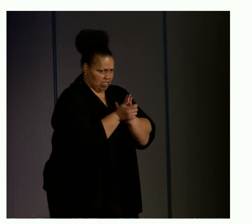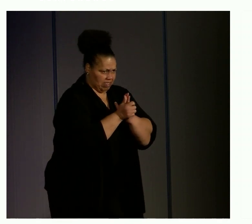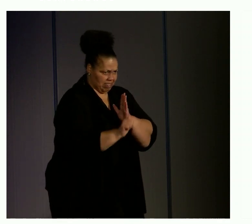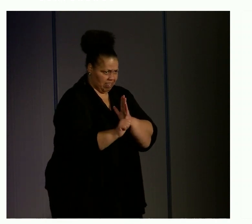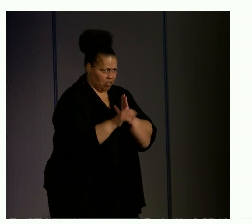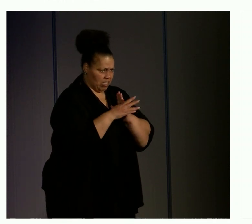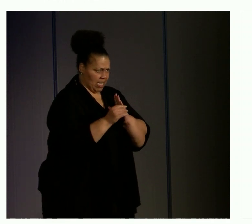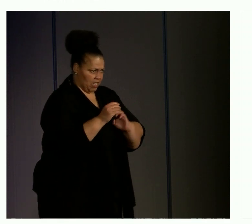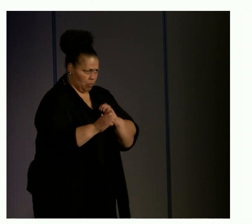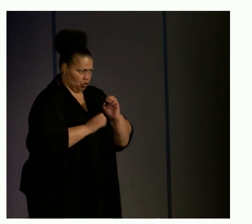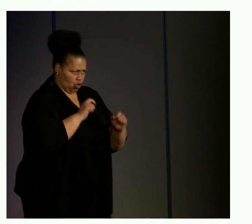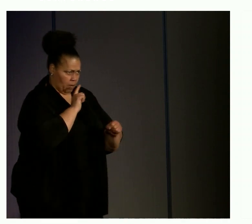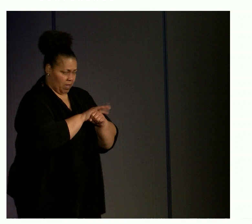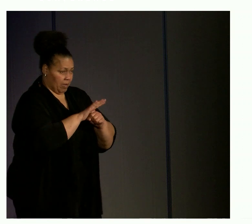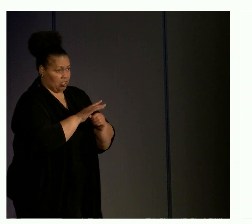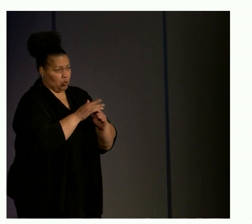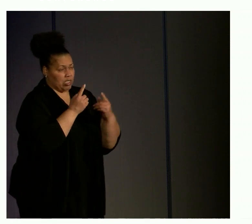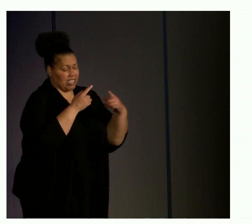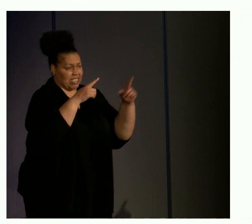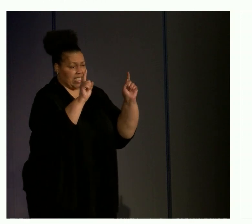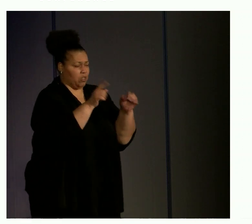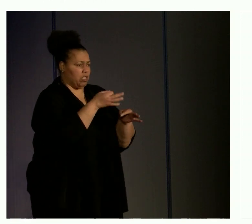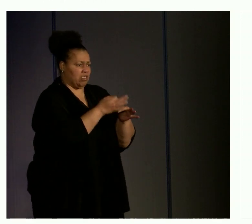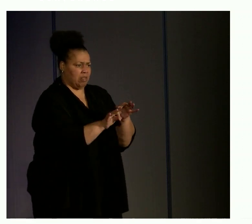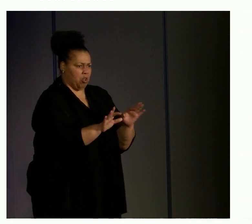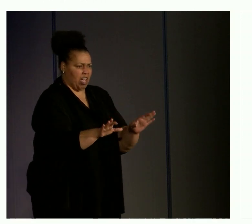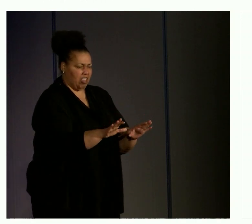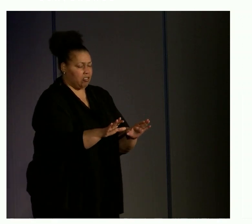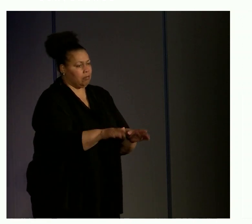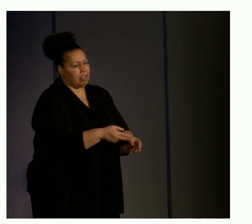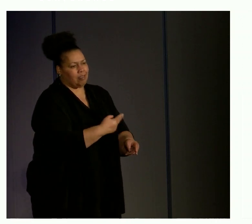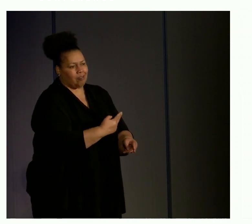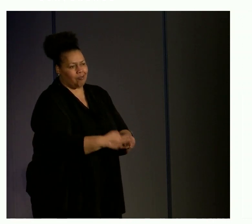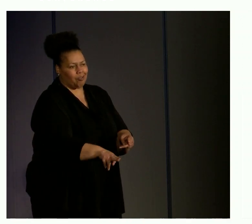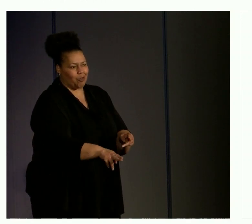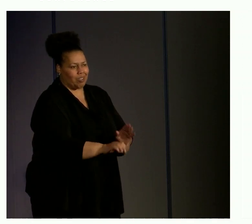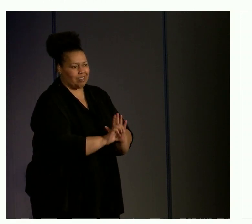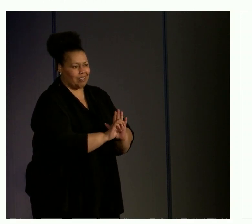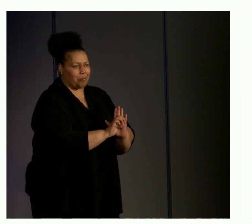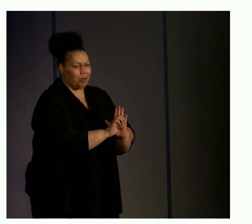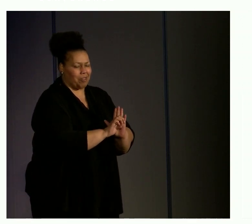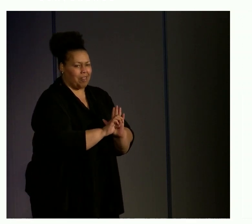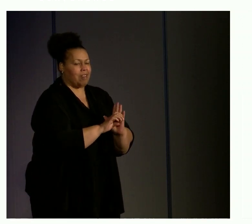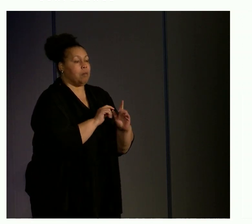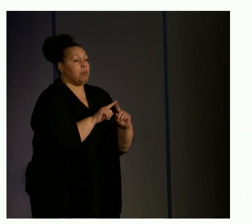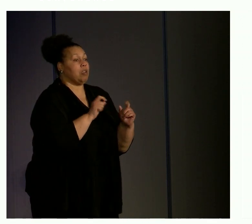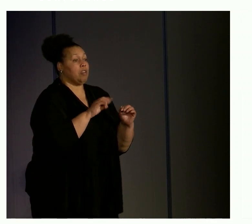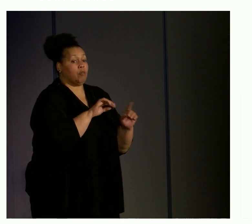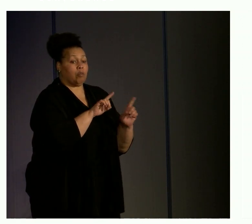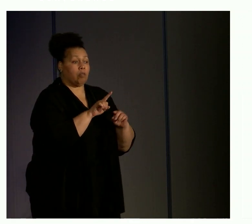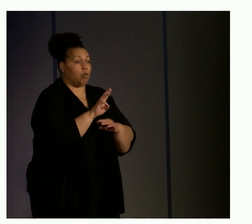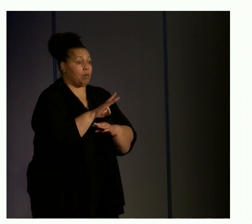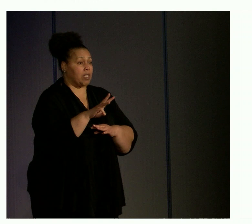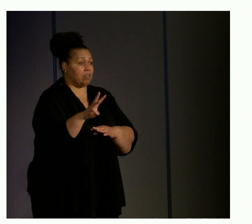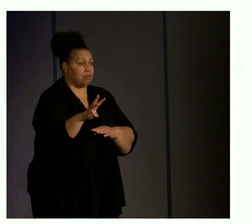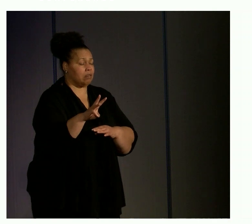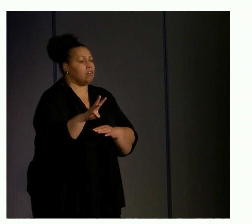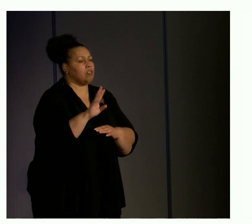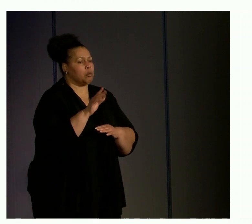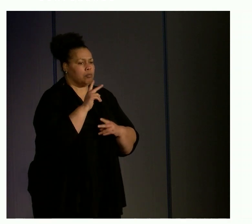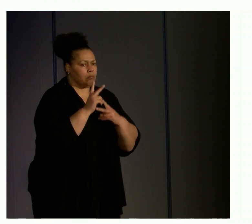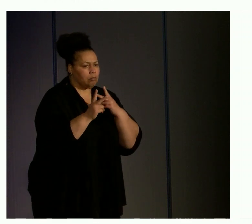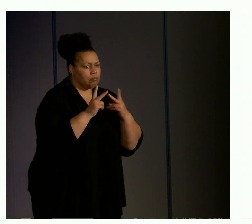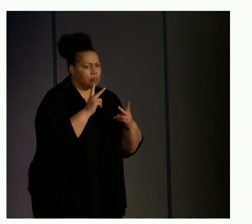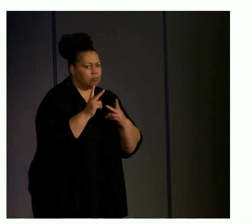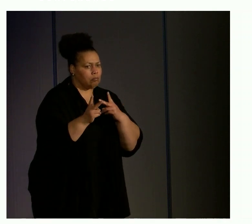to succeed in simple action. So that's a very quick example, but if you go to the website, then you will find